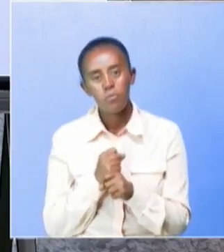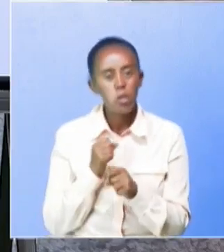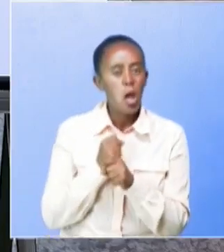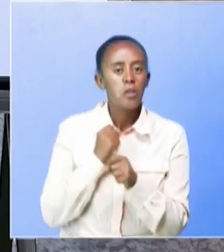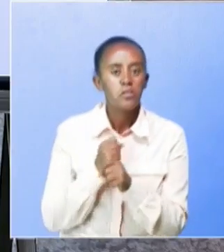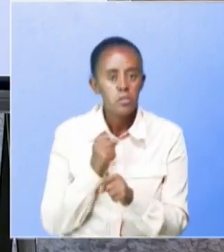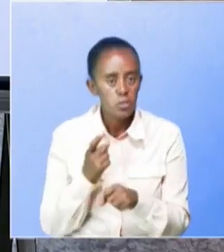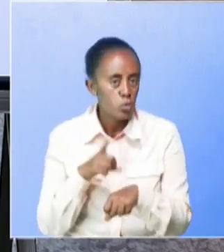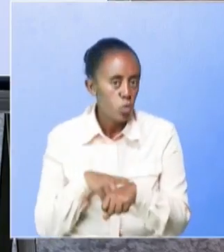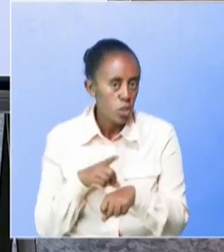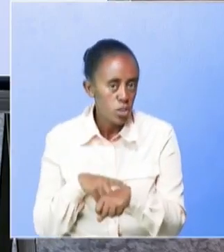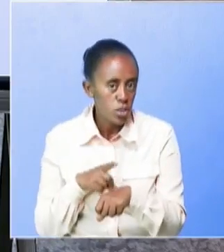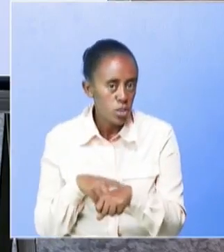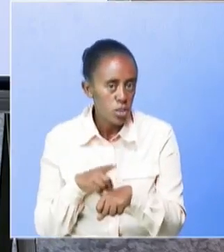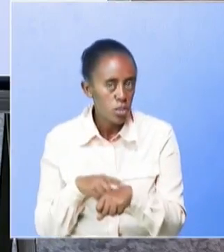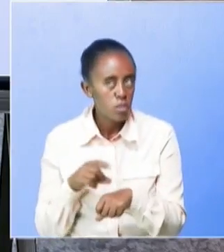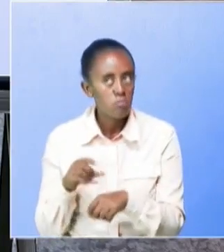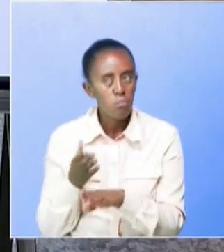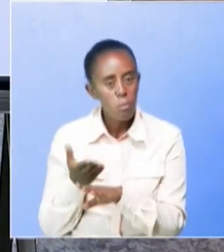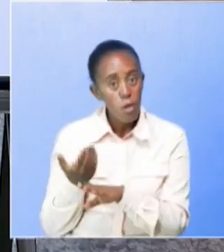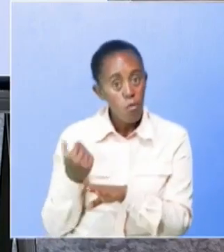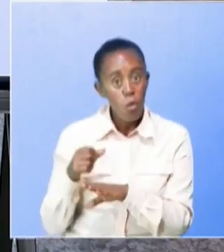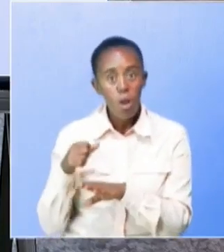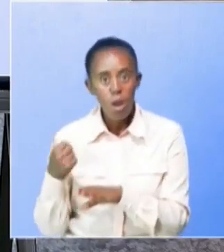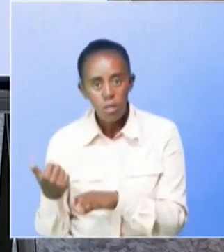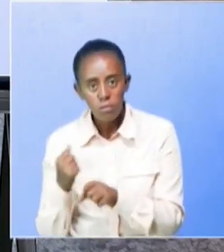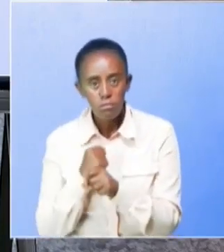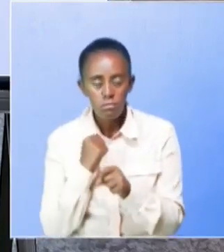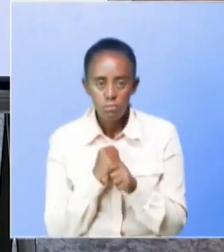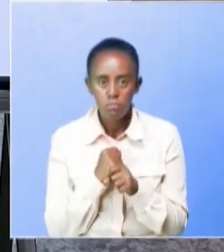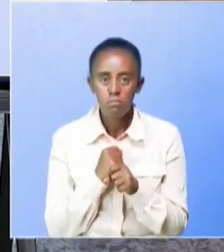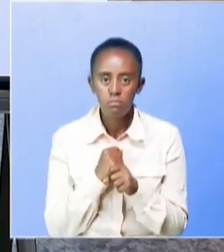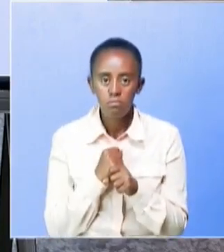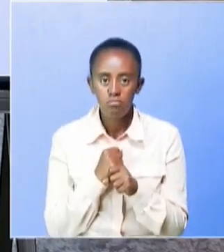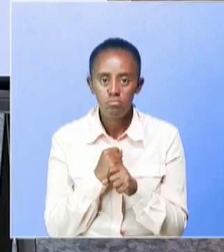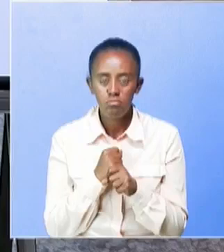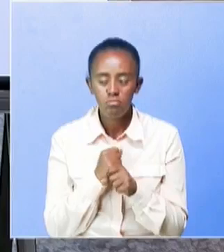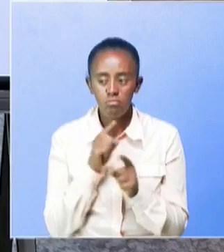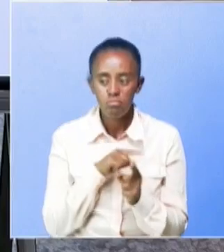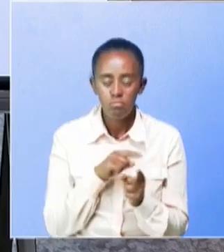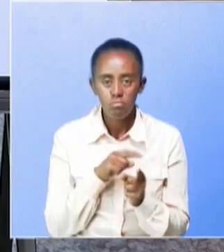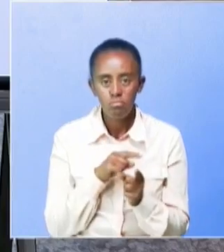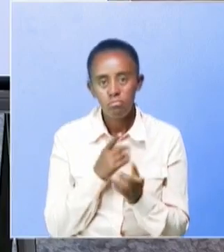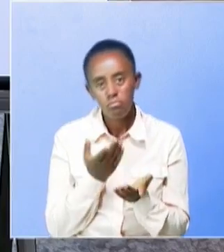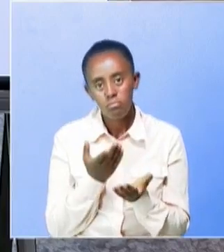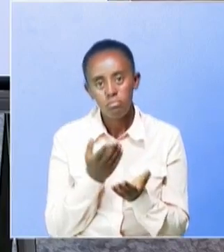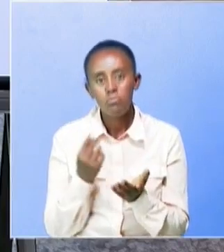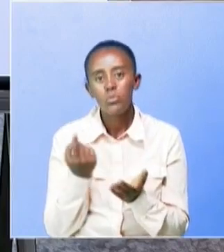duration before another action. We also use it in